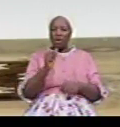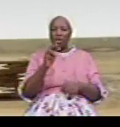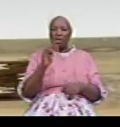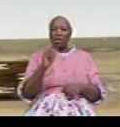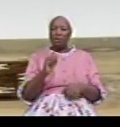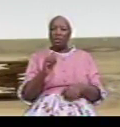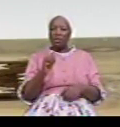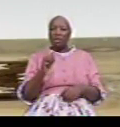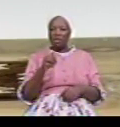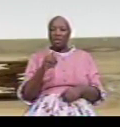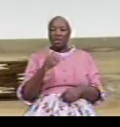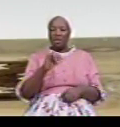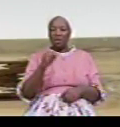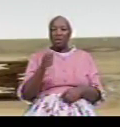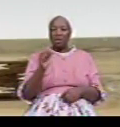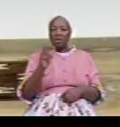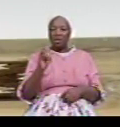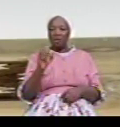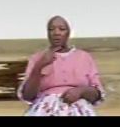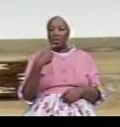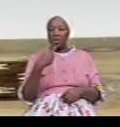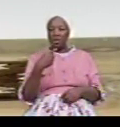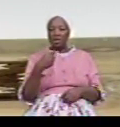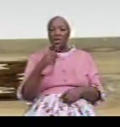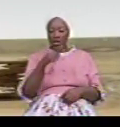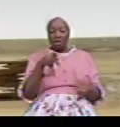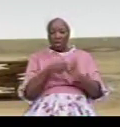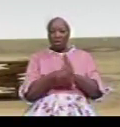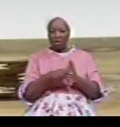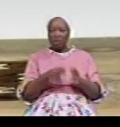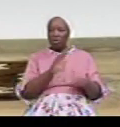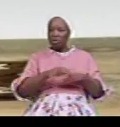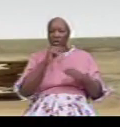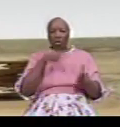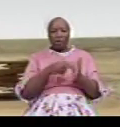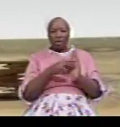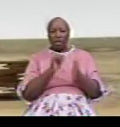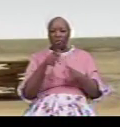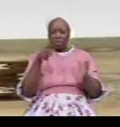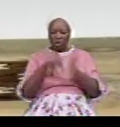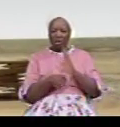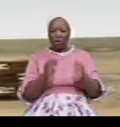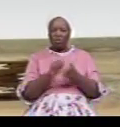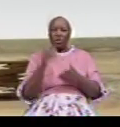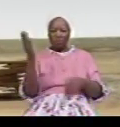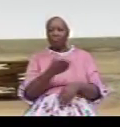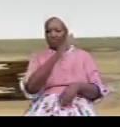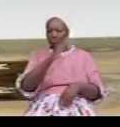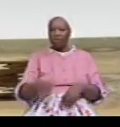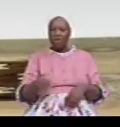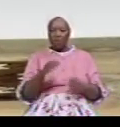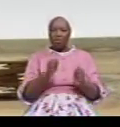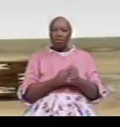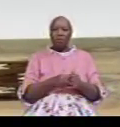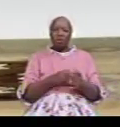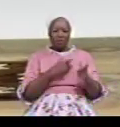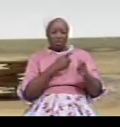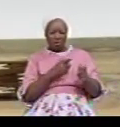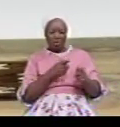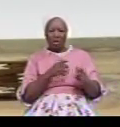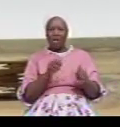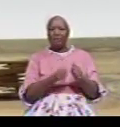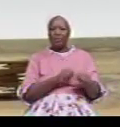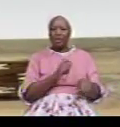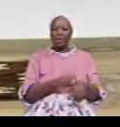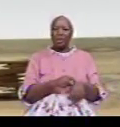mean that you kill by the knife, by the machete, by the gun every time. You